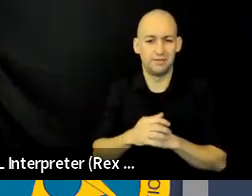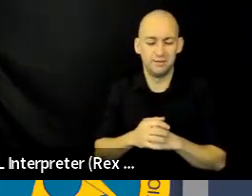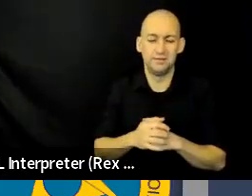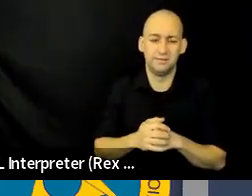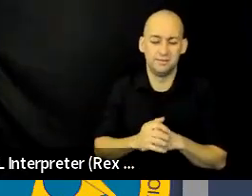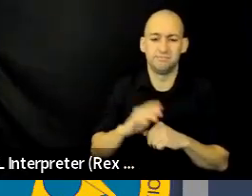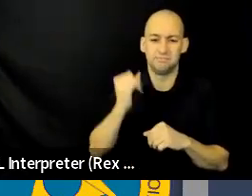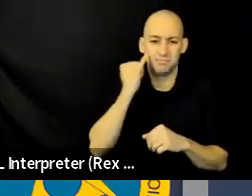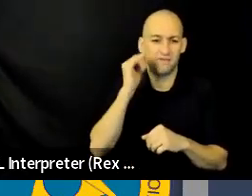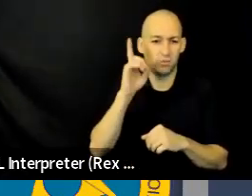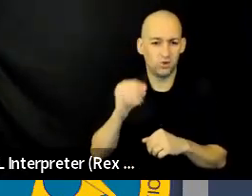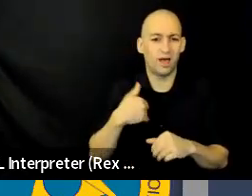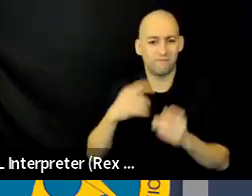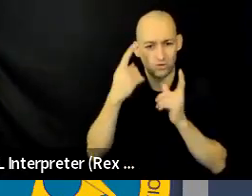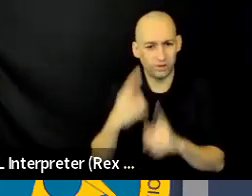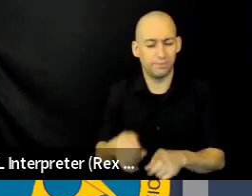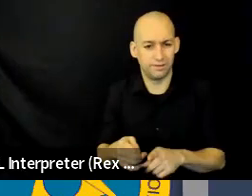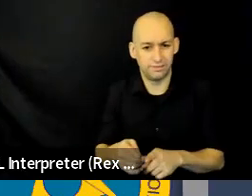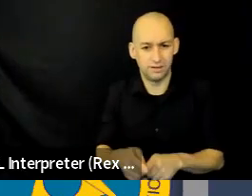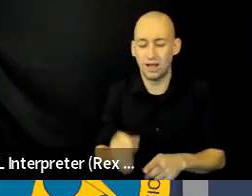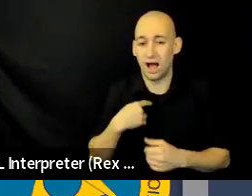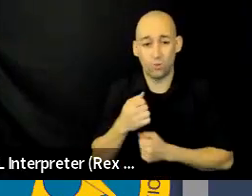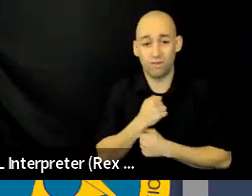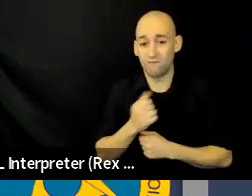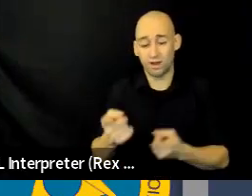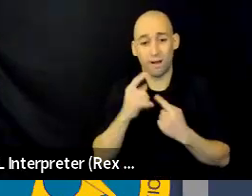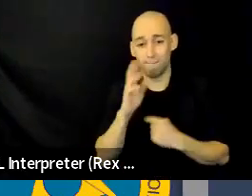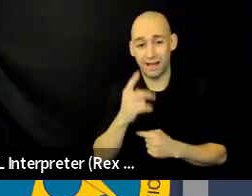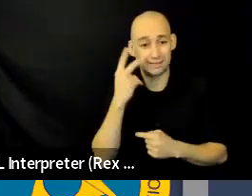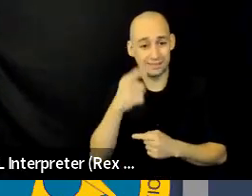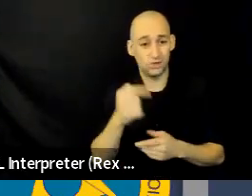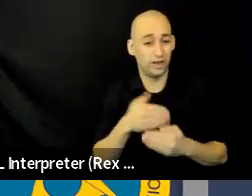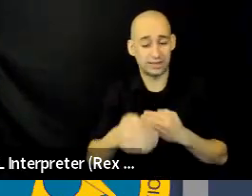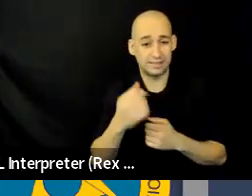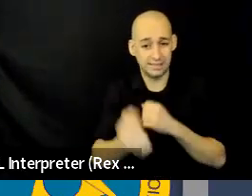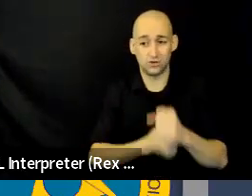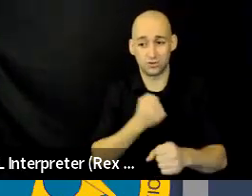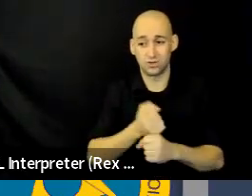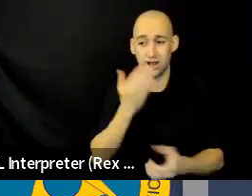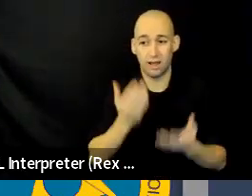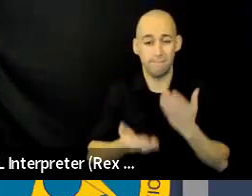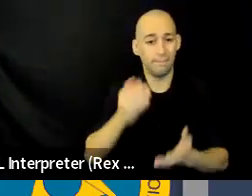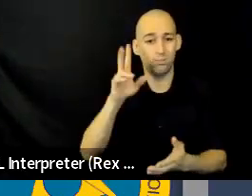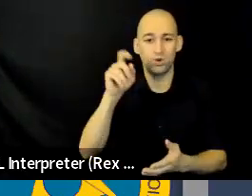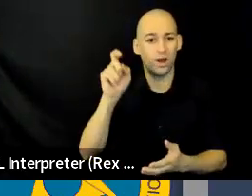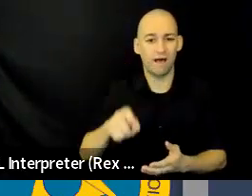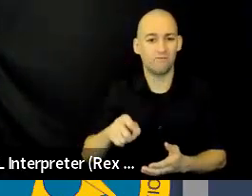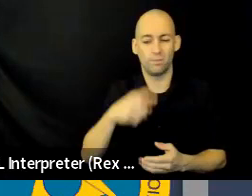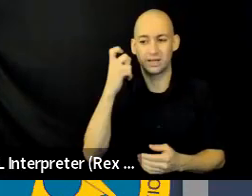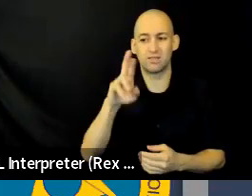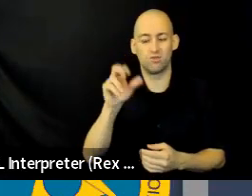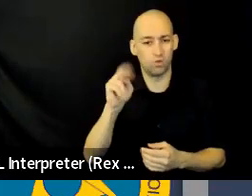And if we do have an agreement, as much as I would love to come back and see you next year, perhaps we don't have to, because the RON won't be on the